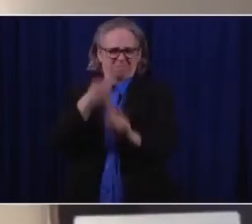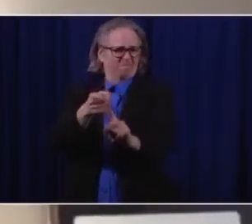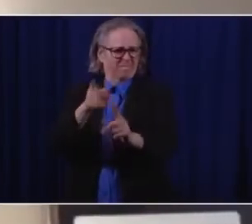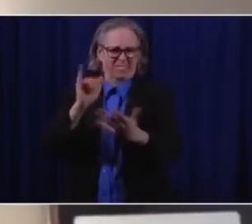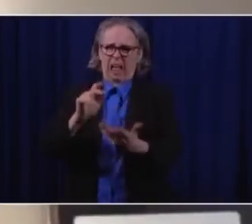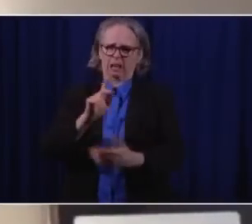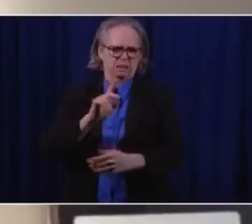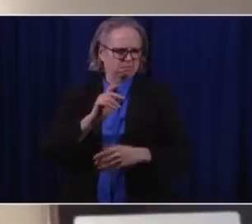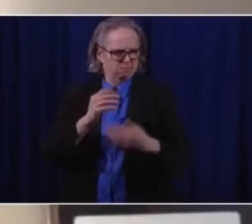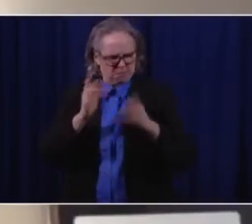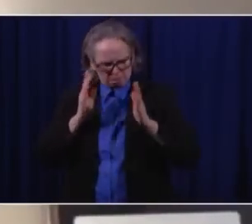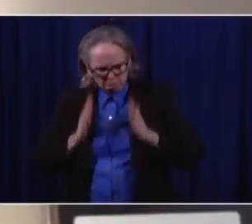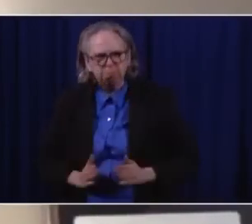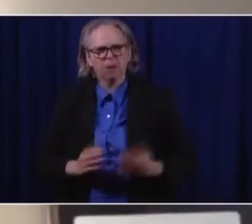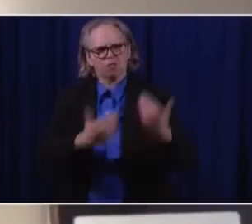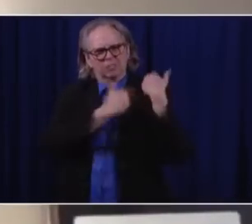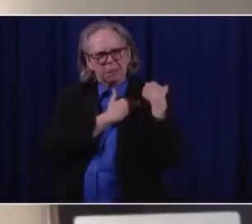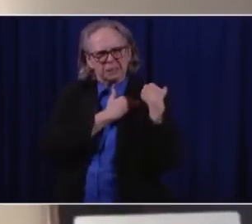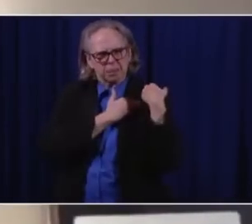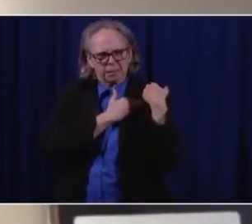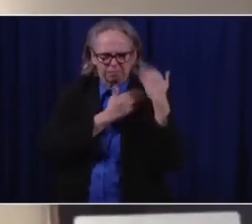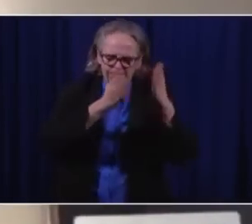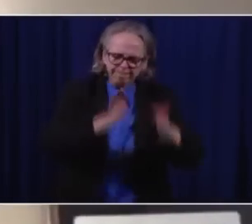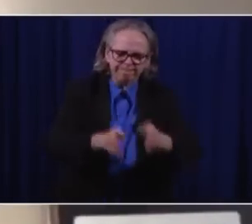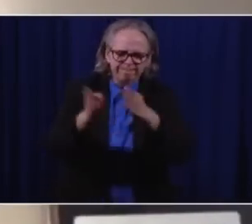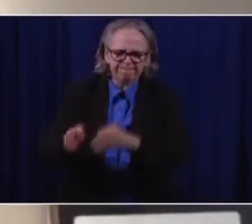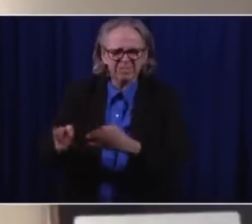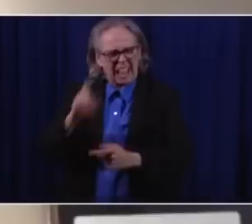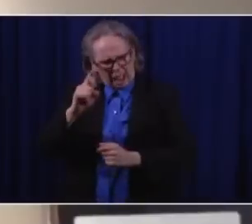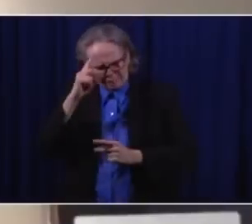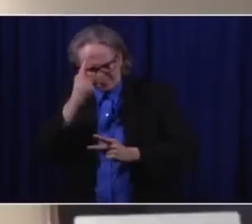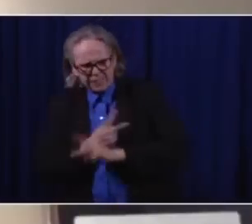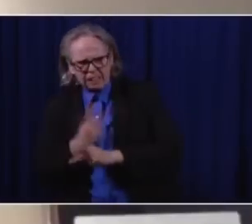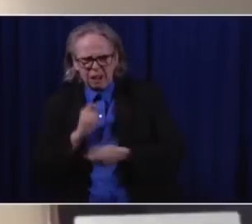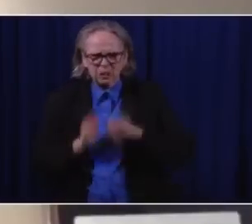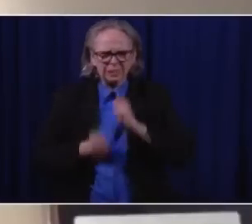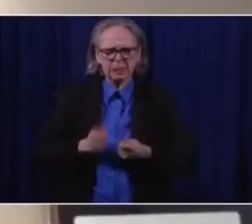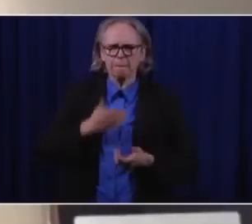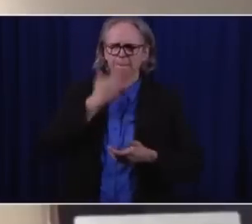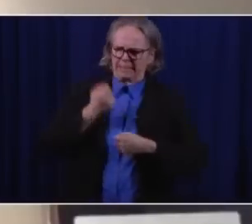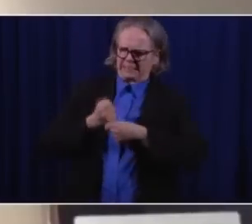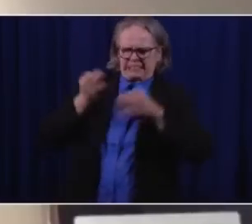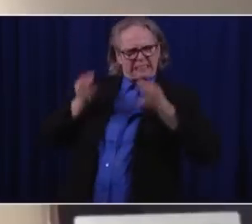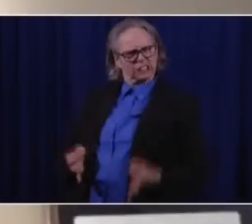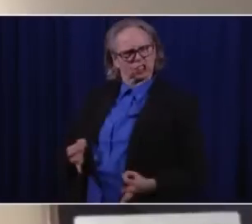about determining what is best for, everyone in the community.